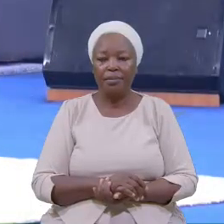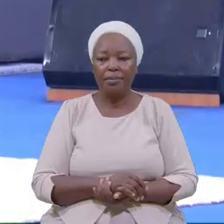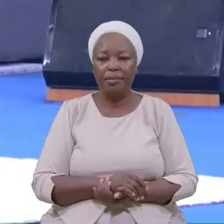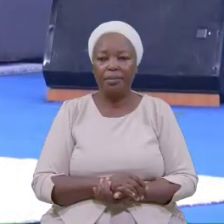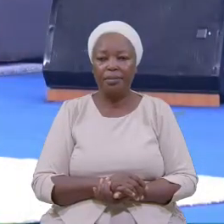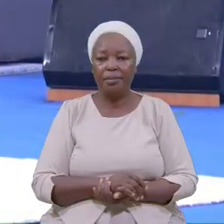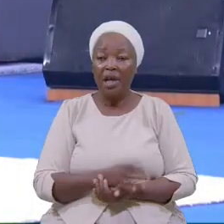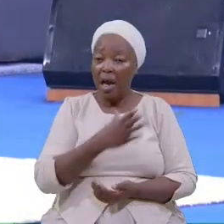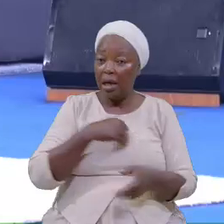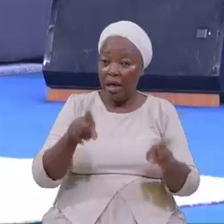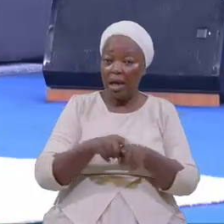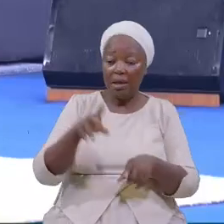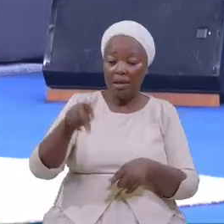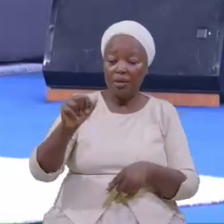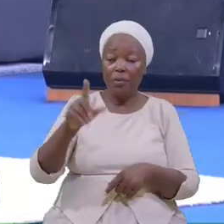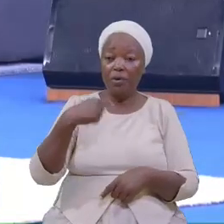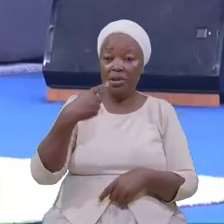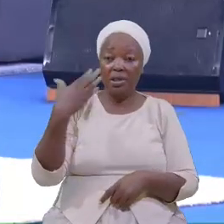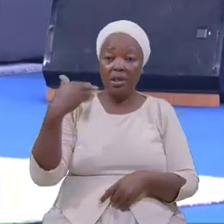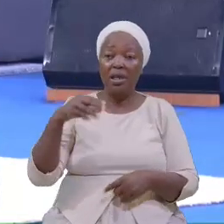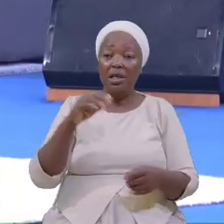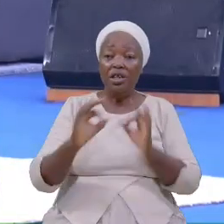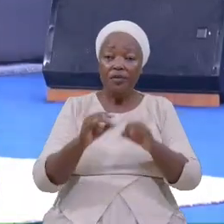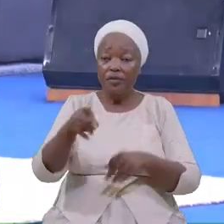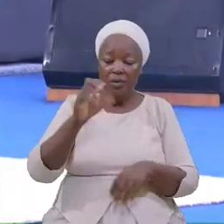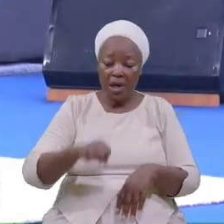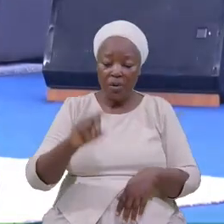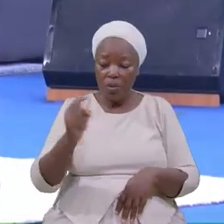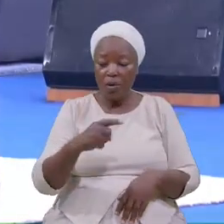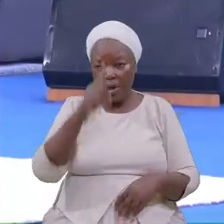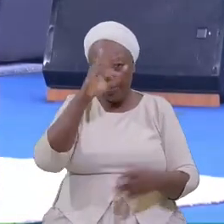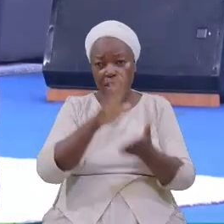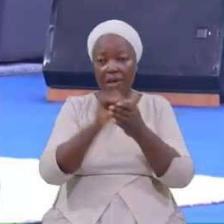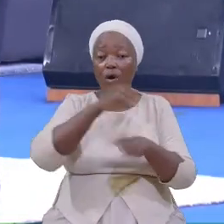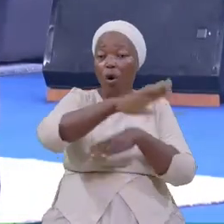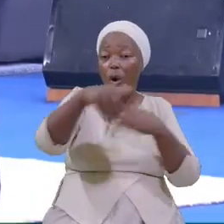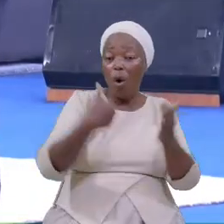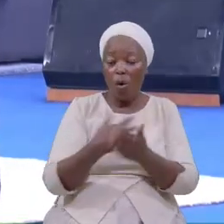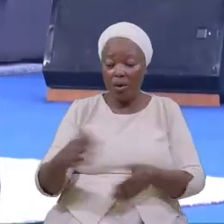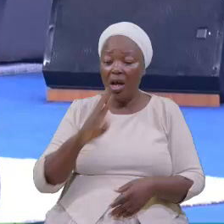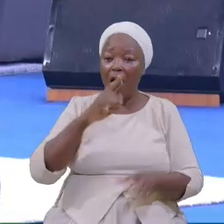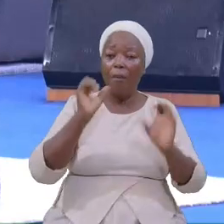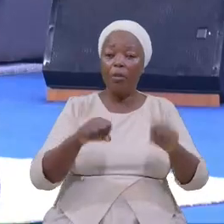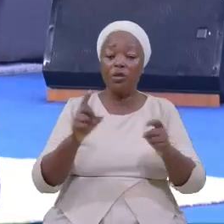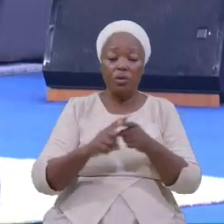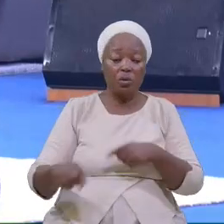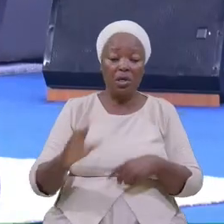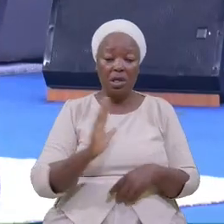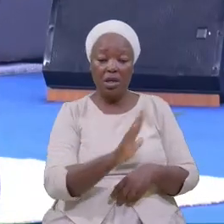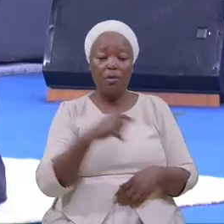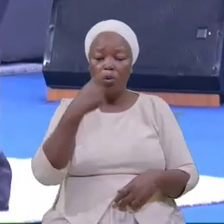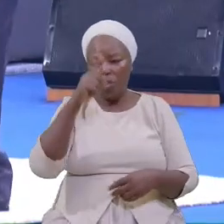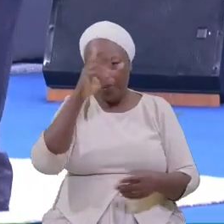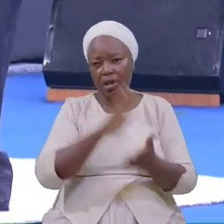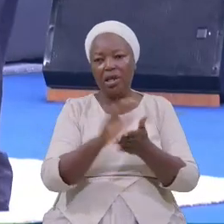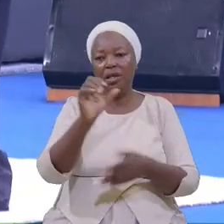And as Paul said, if you can only believe, all things are possible to him who